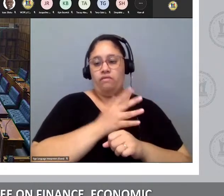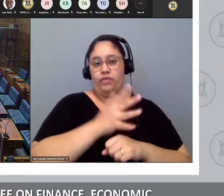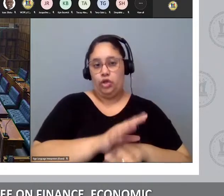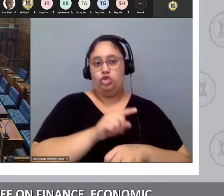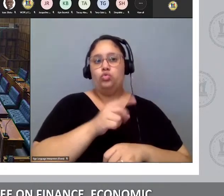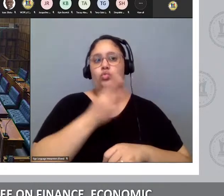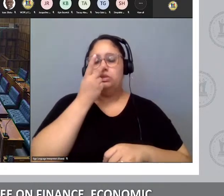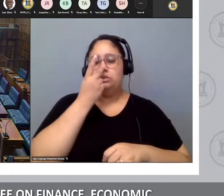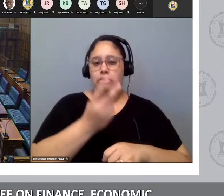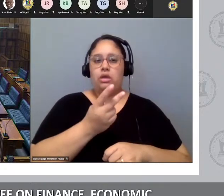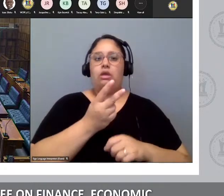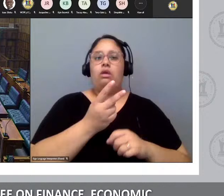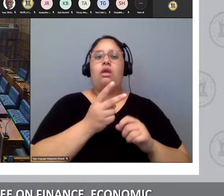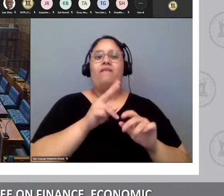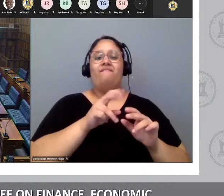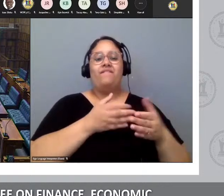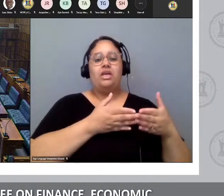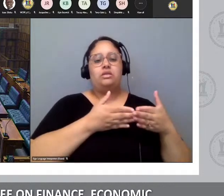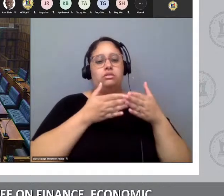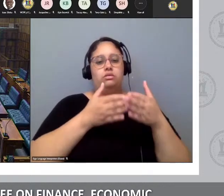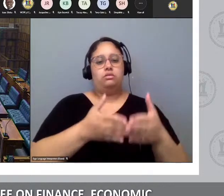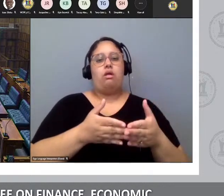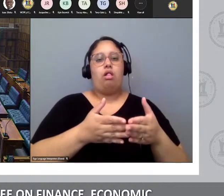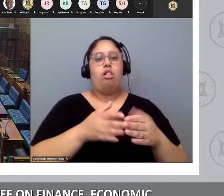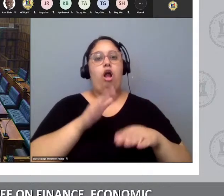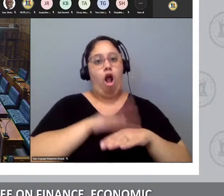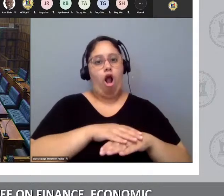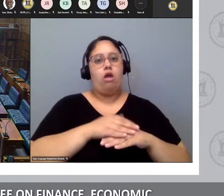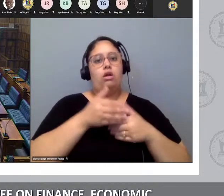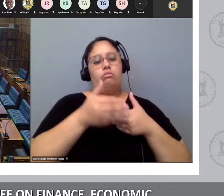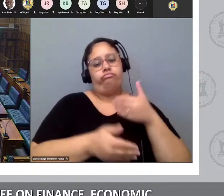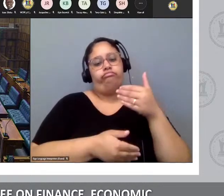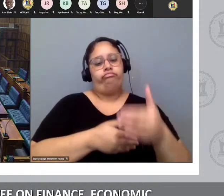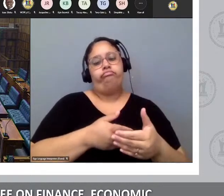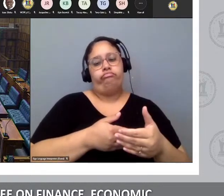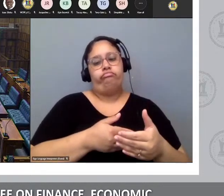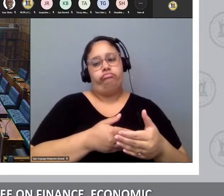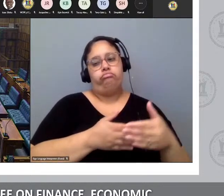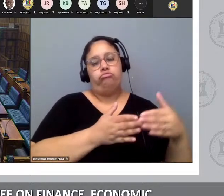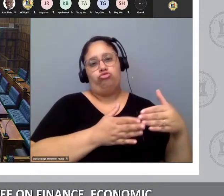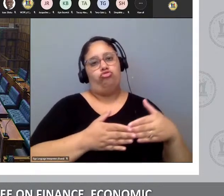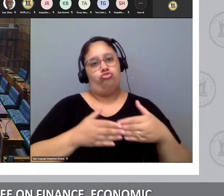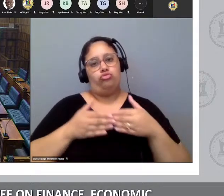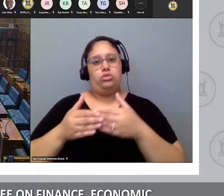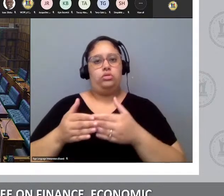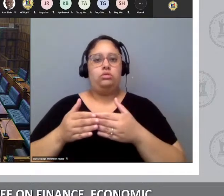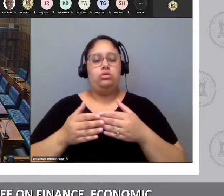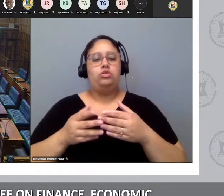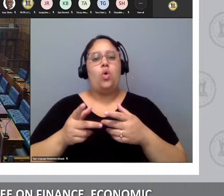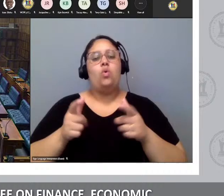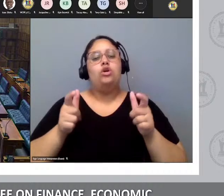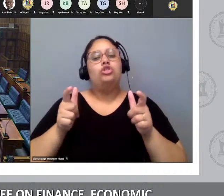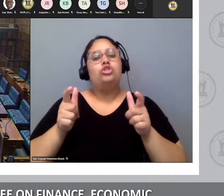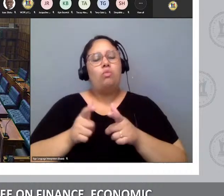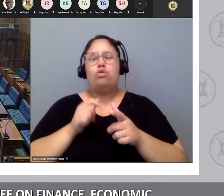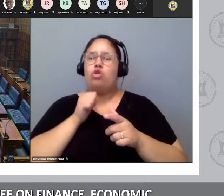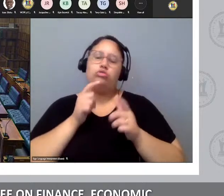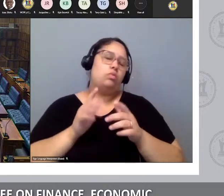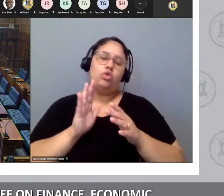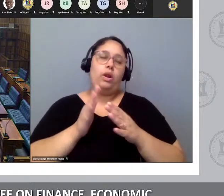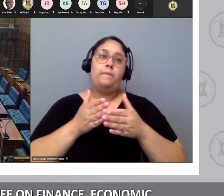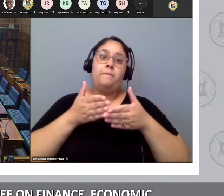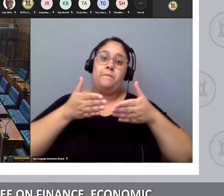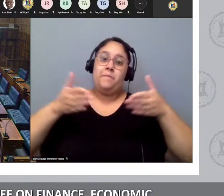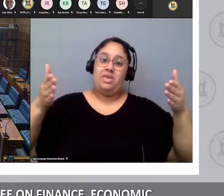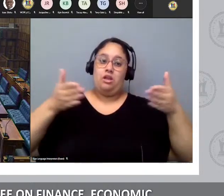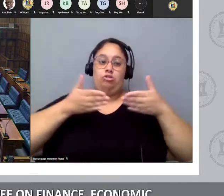rationalization of vessels on a route so you finding smaller vessels not smaller bigger